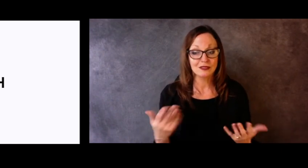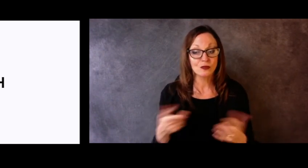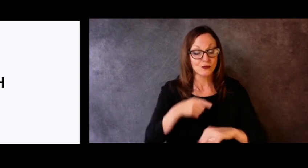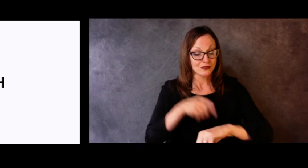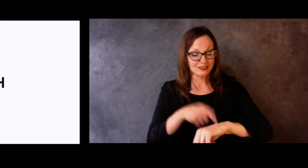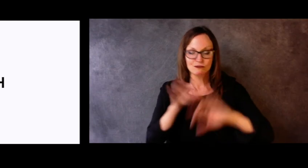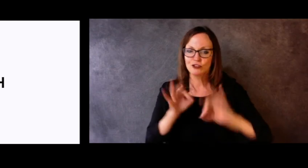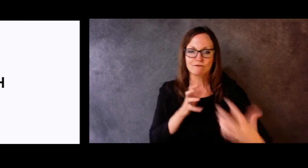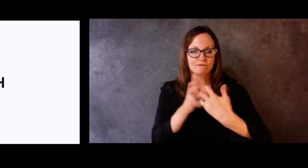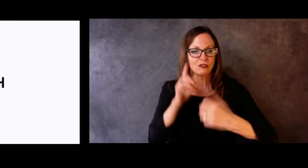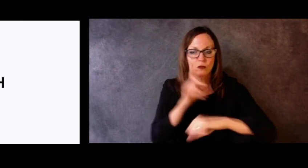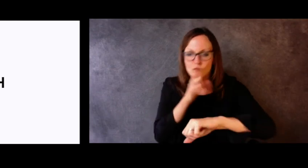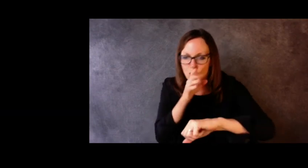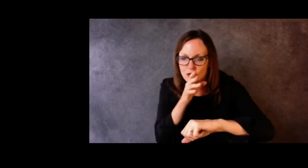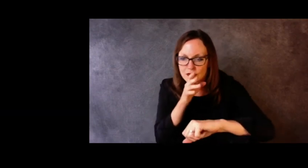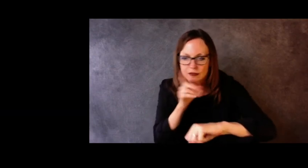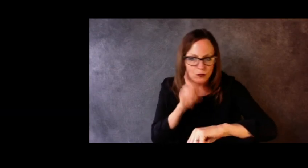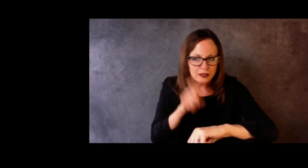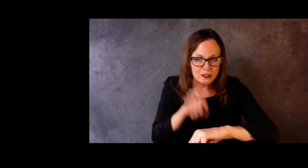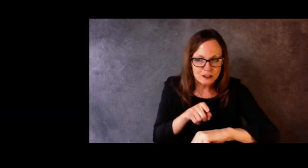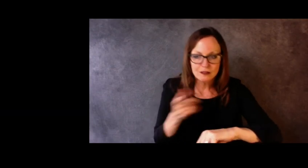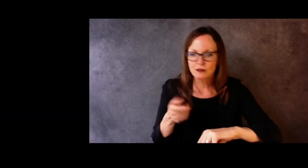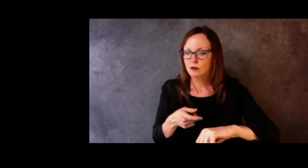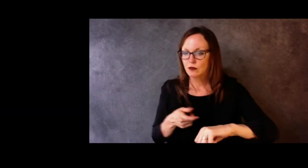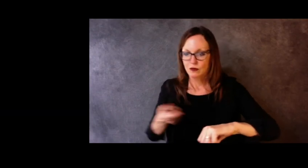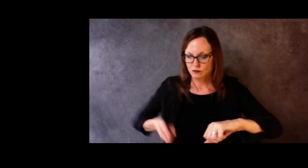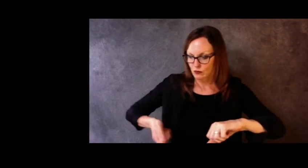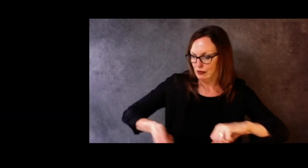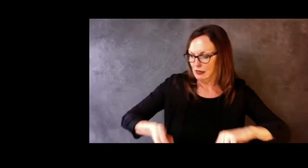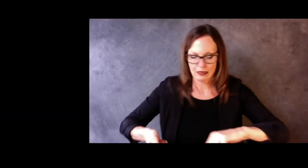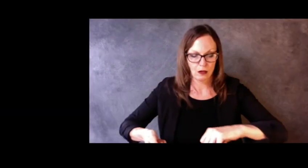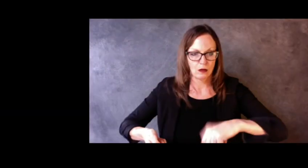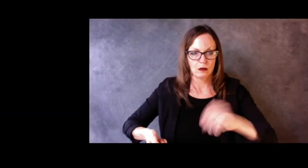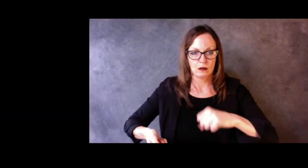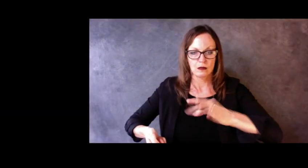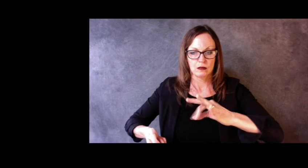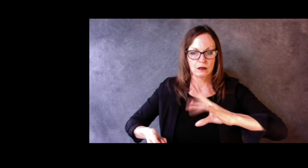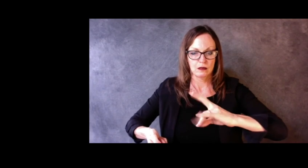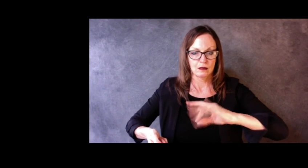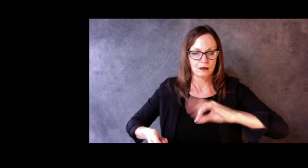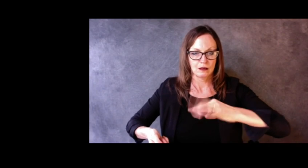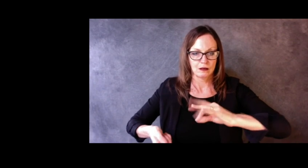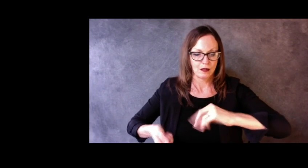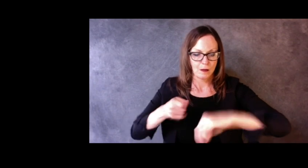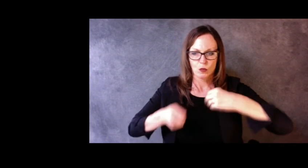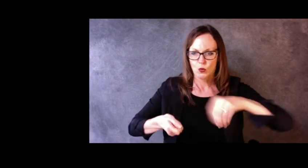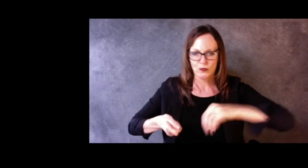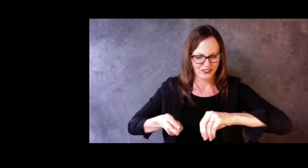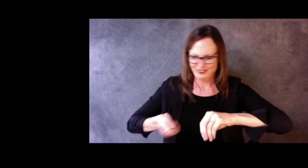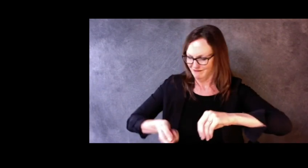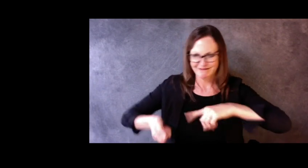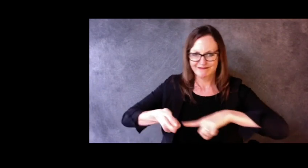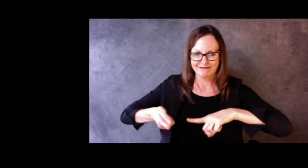a cane or a service animal. Now, let's talk a little bit about the extended Apple ecosystem. Beyond just